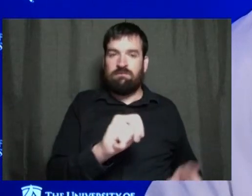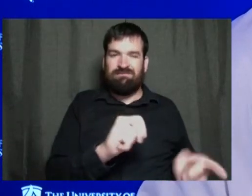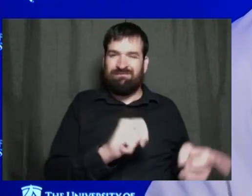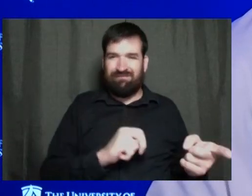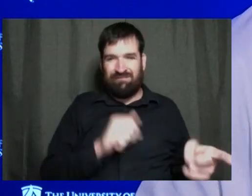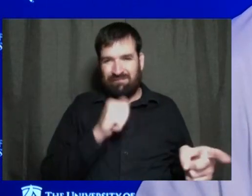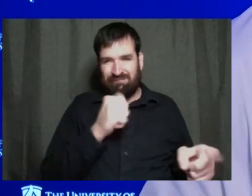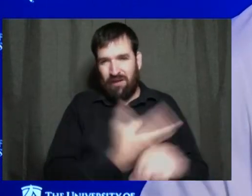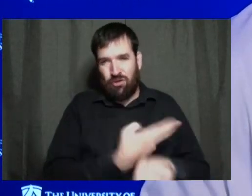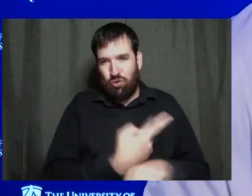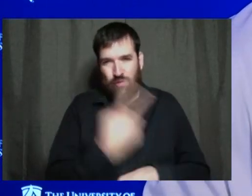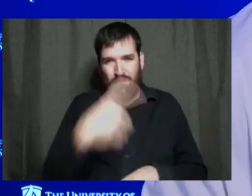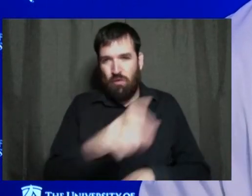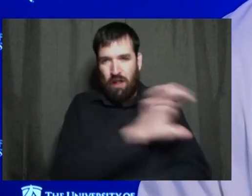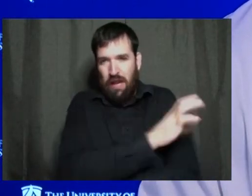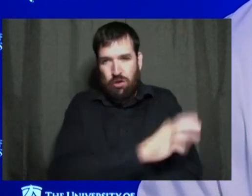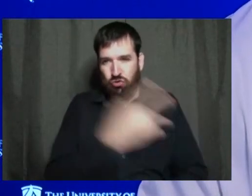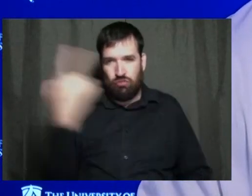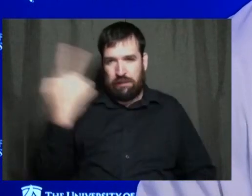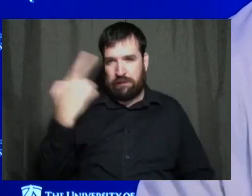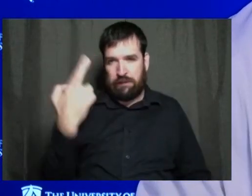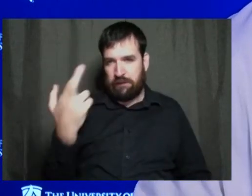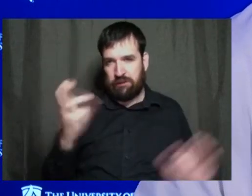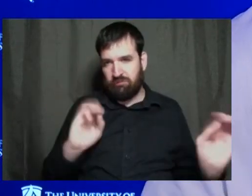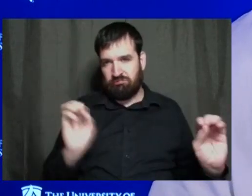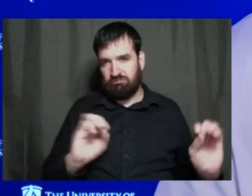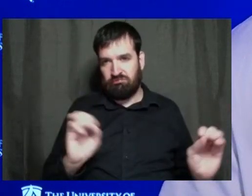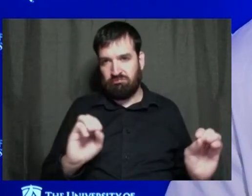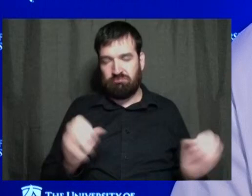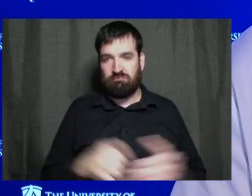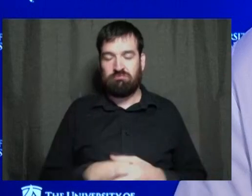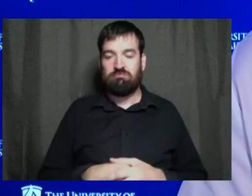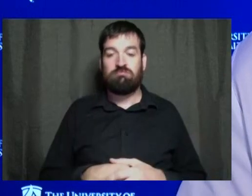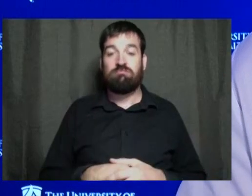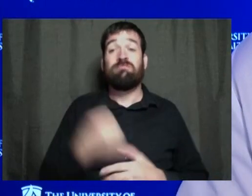sense for anything specific. So that while there are